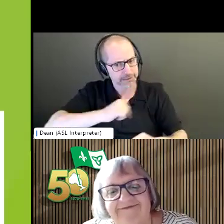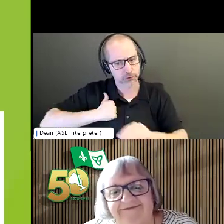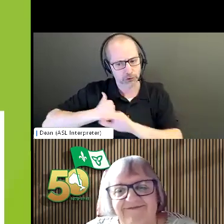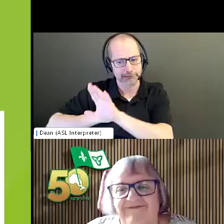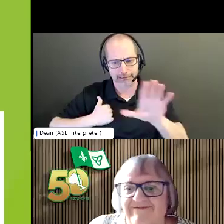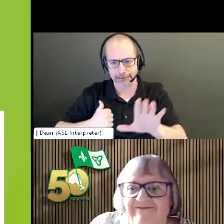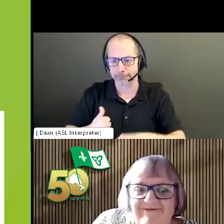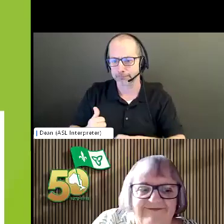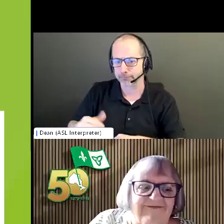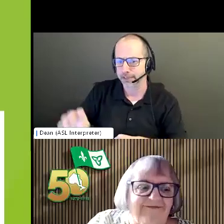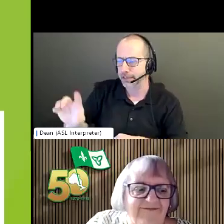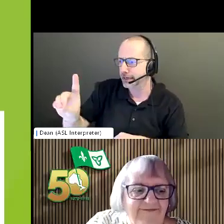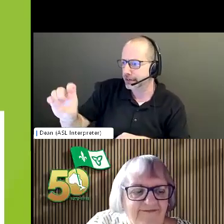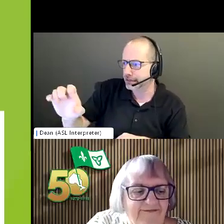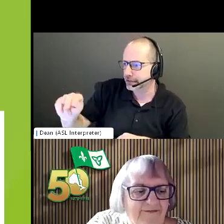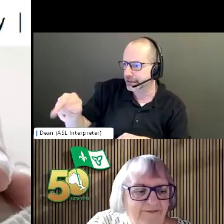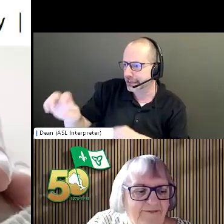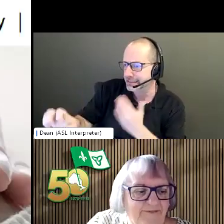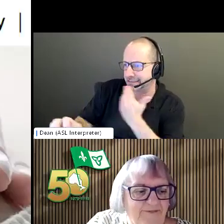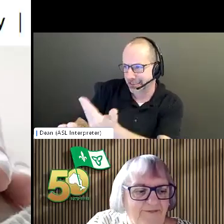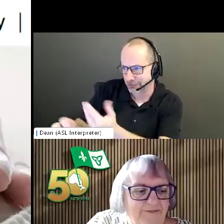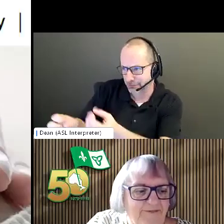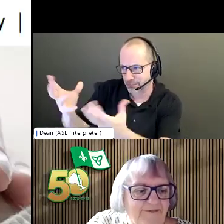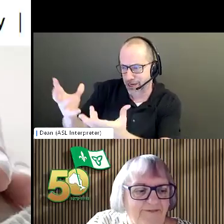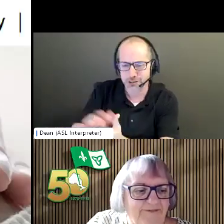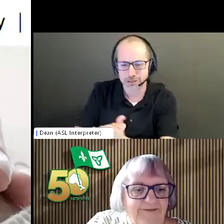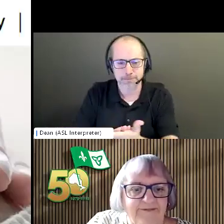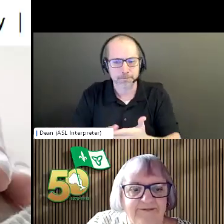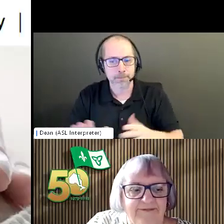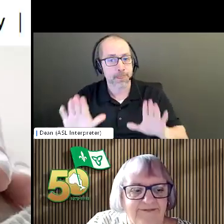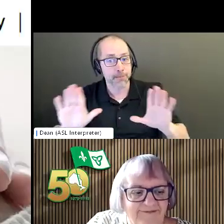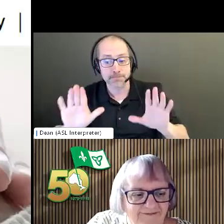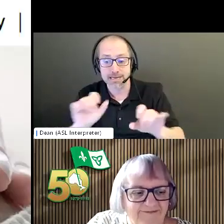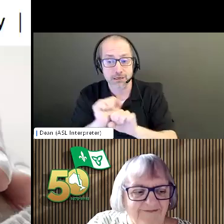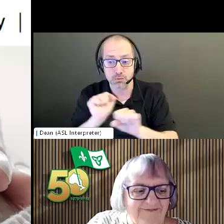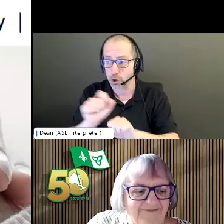Thank you so much, Denise. Such amazing work that you're doing.